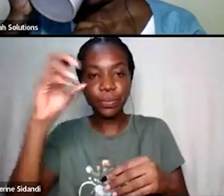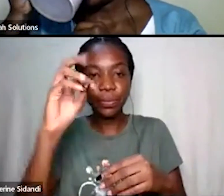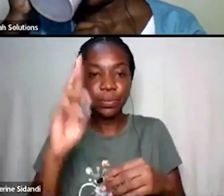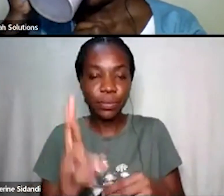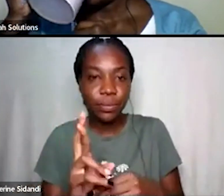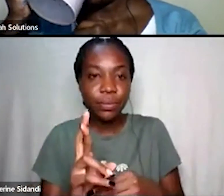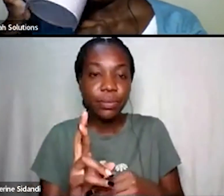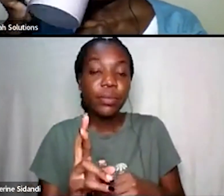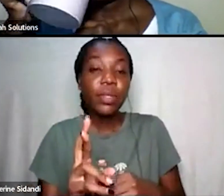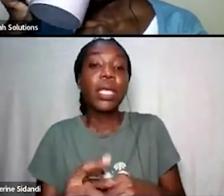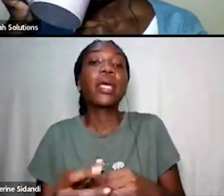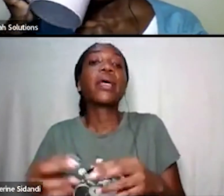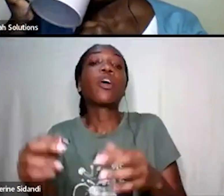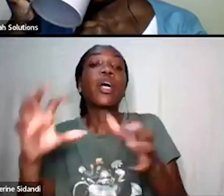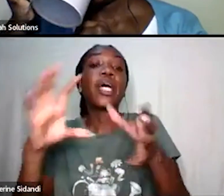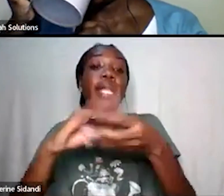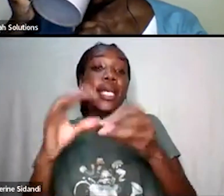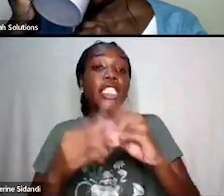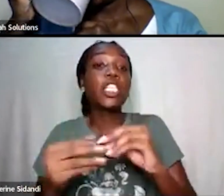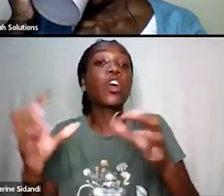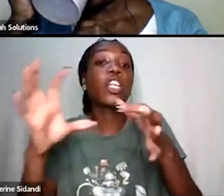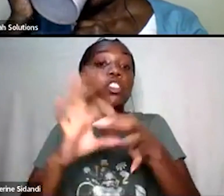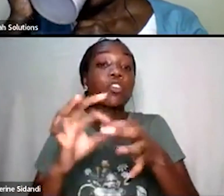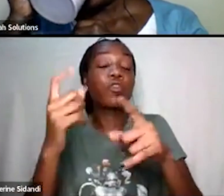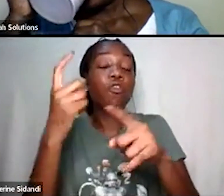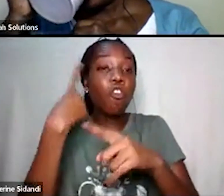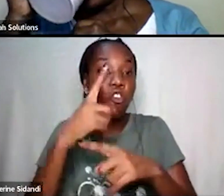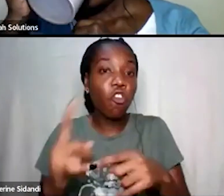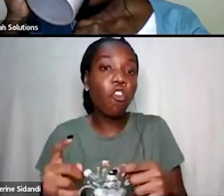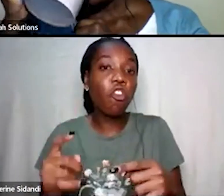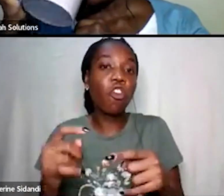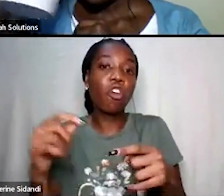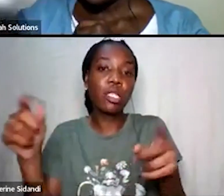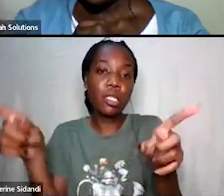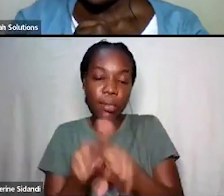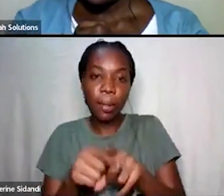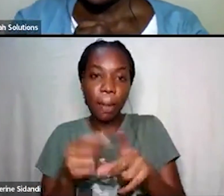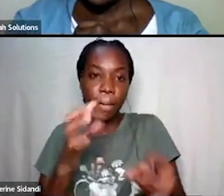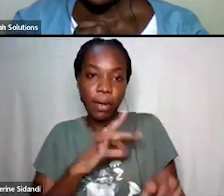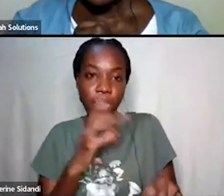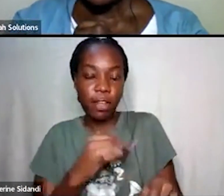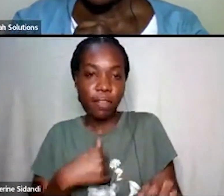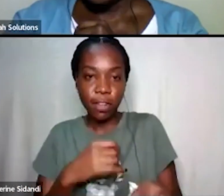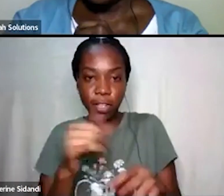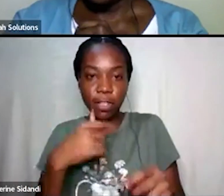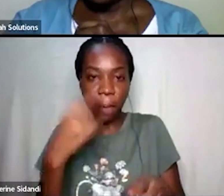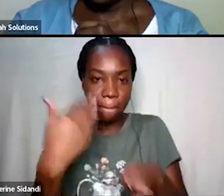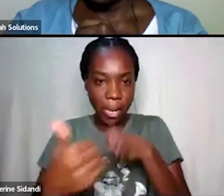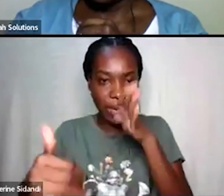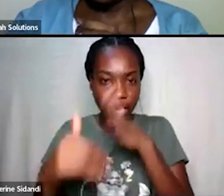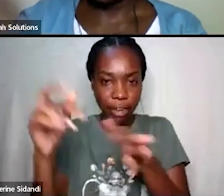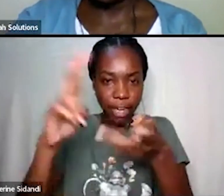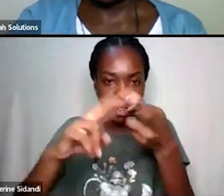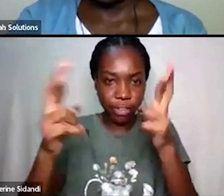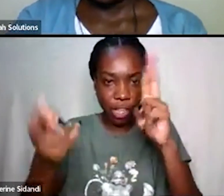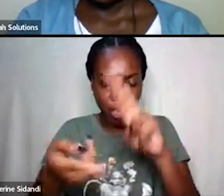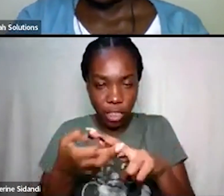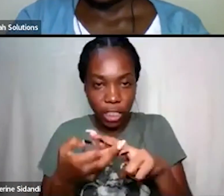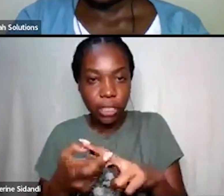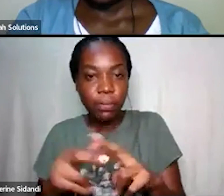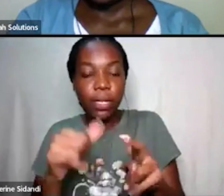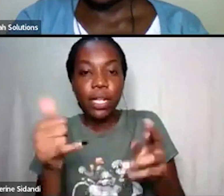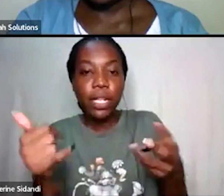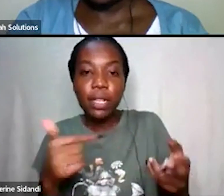networking is creating connection for mutual benefit. We have Mutai Beth, who is saying building relationships.